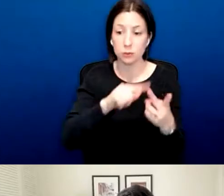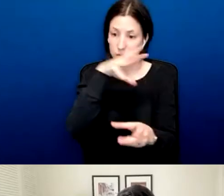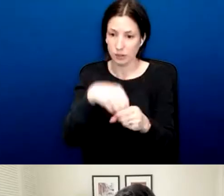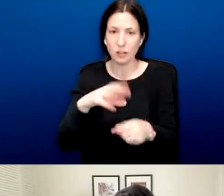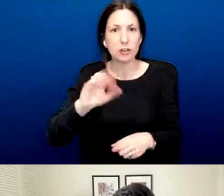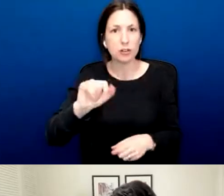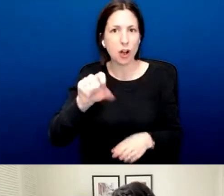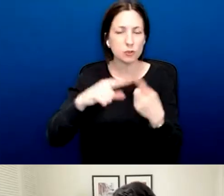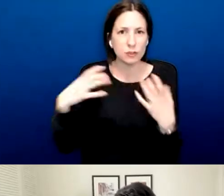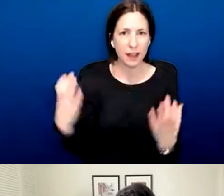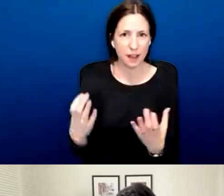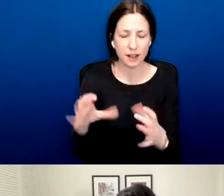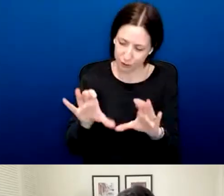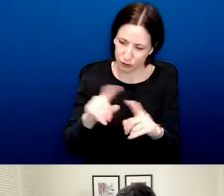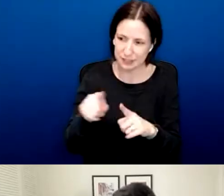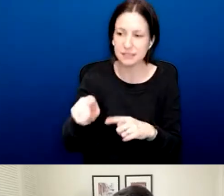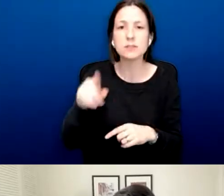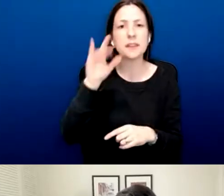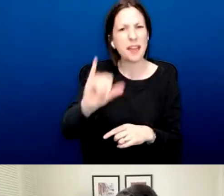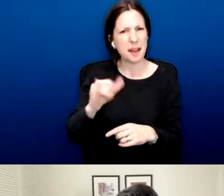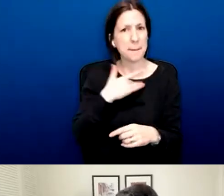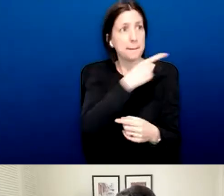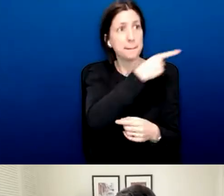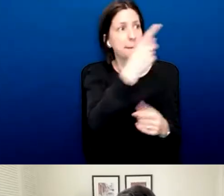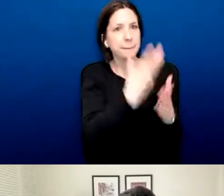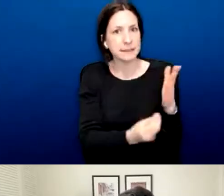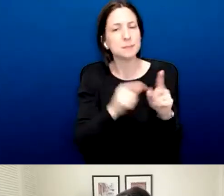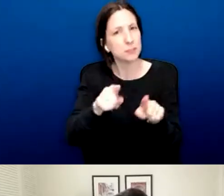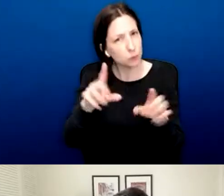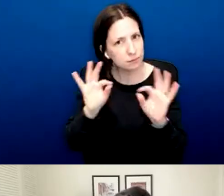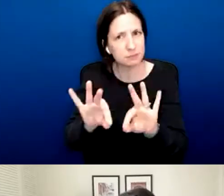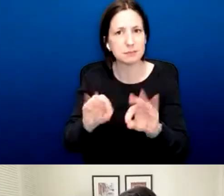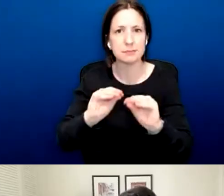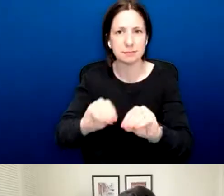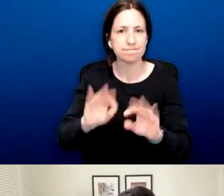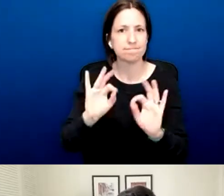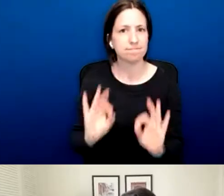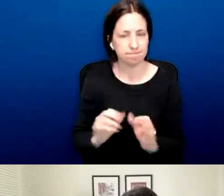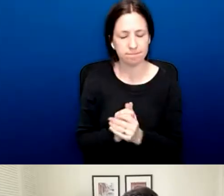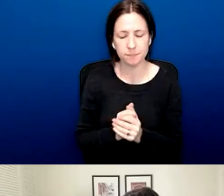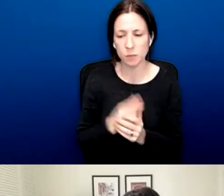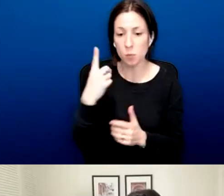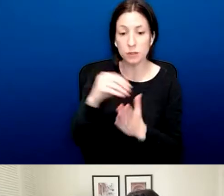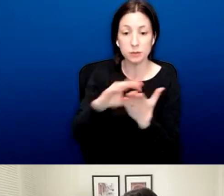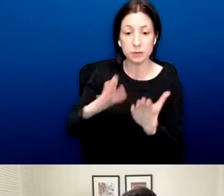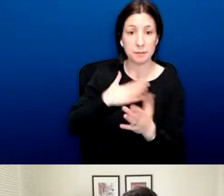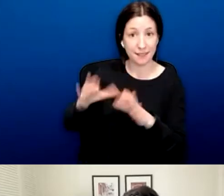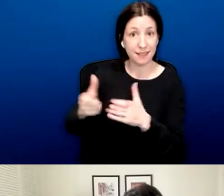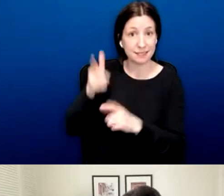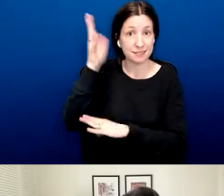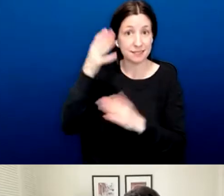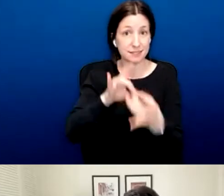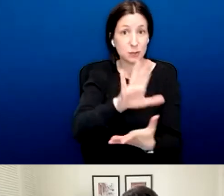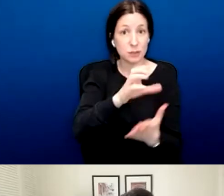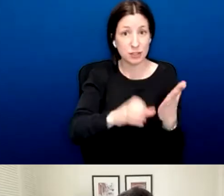something that sometimes is missing and that is so key that you've brought forward for us. One of the students actually in my class who's presenting on your chapter